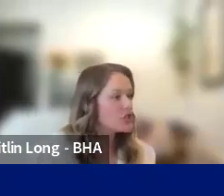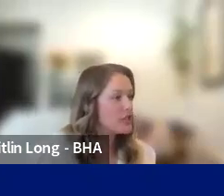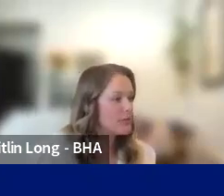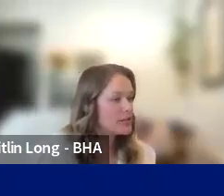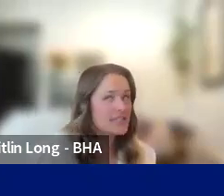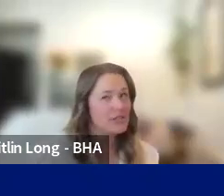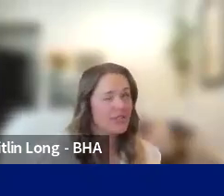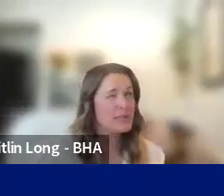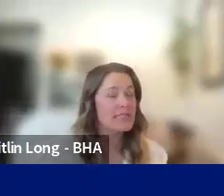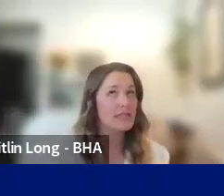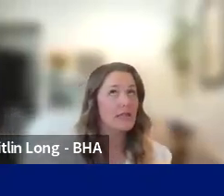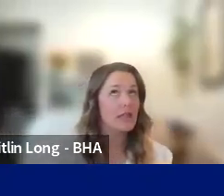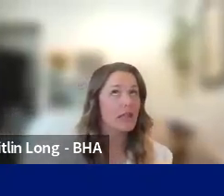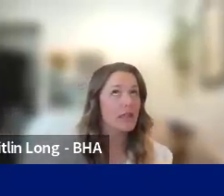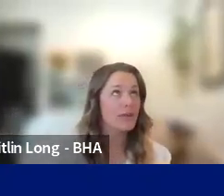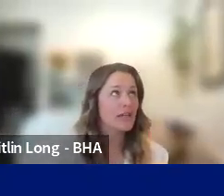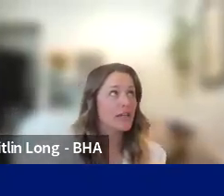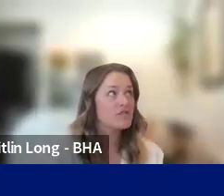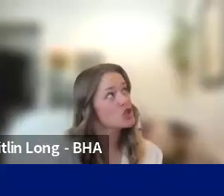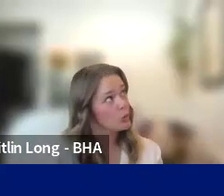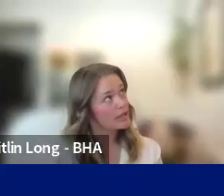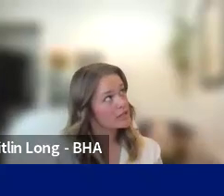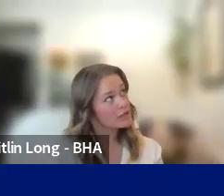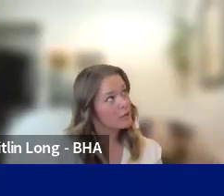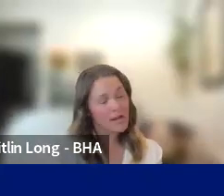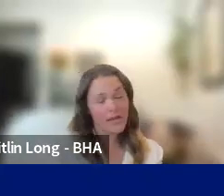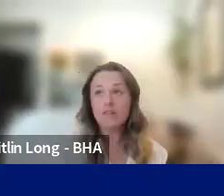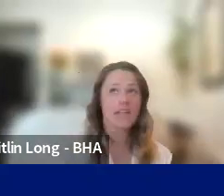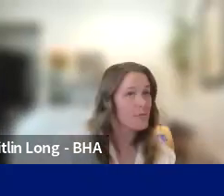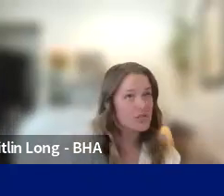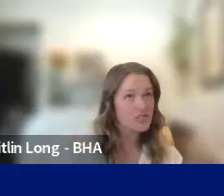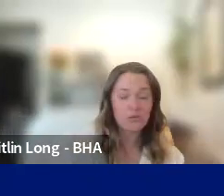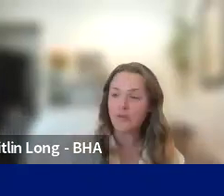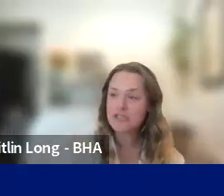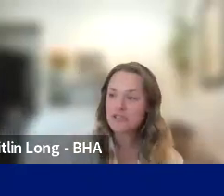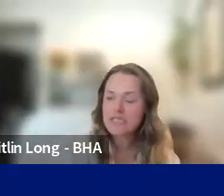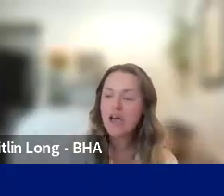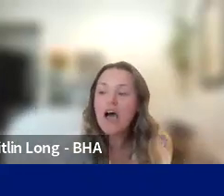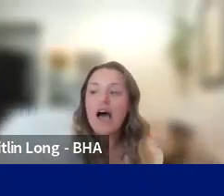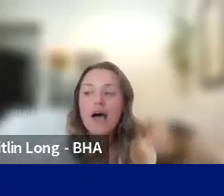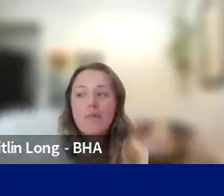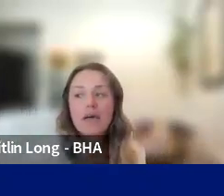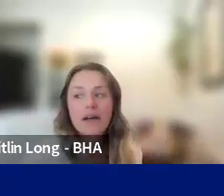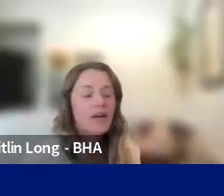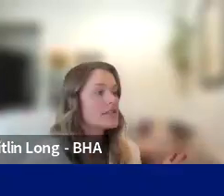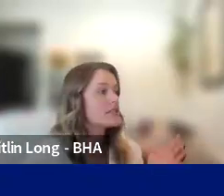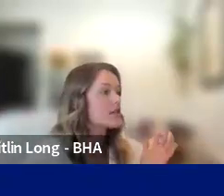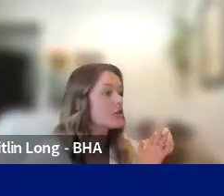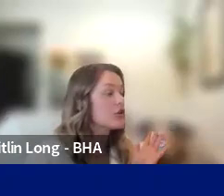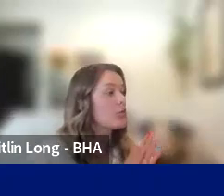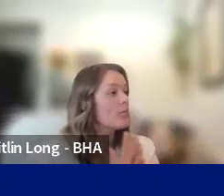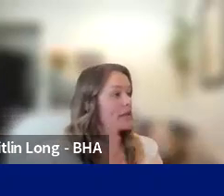the commissioner emailed us, I believe it was the beginning of 2 weeks ago now. Time is just a cruel mistress.